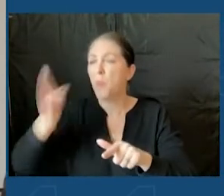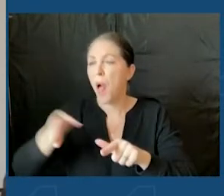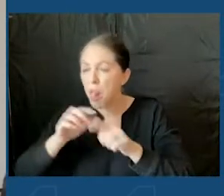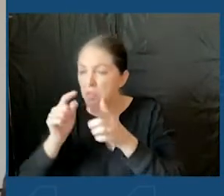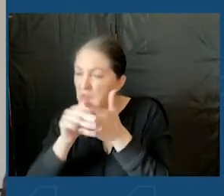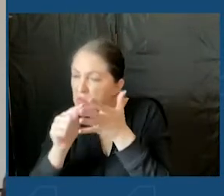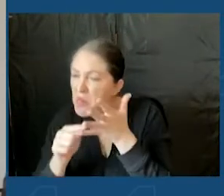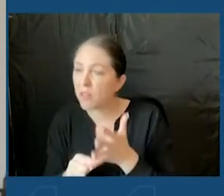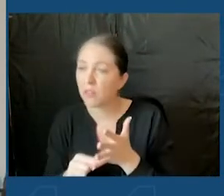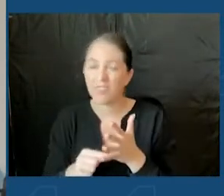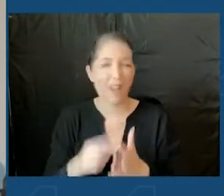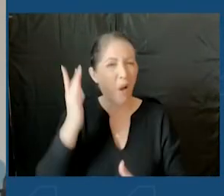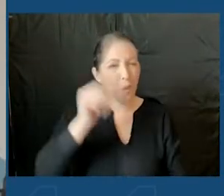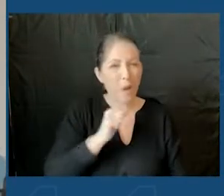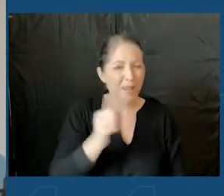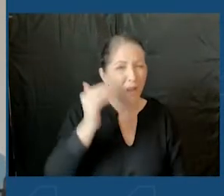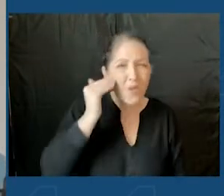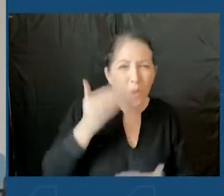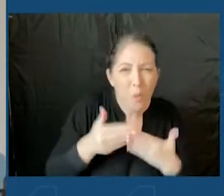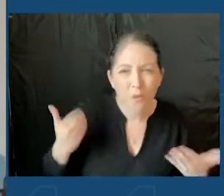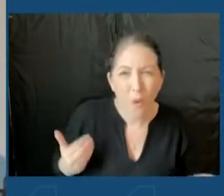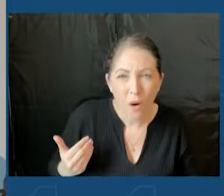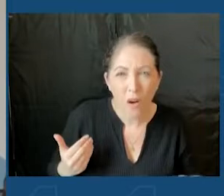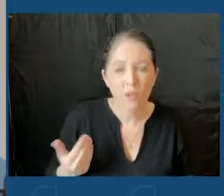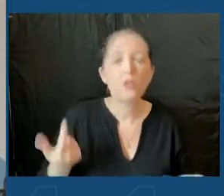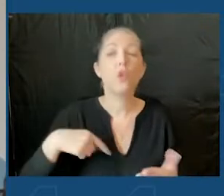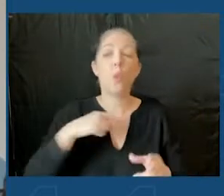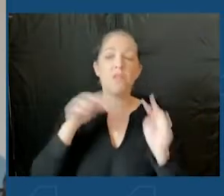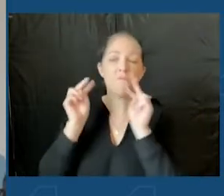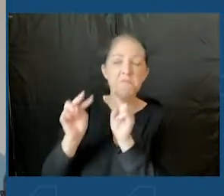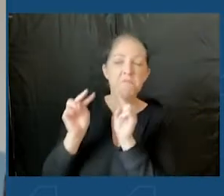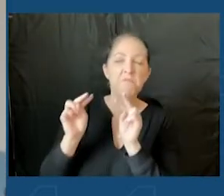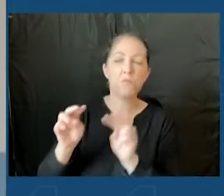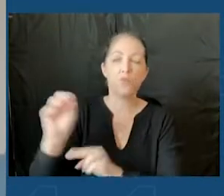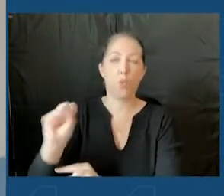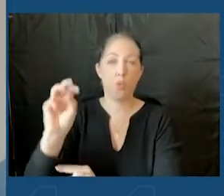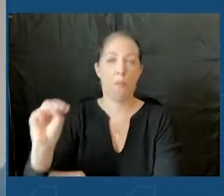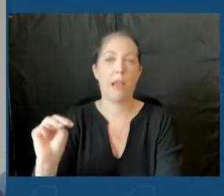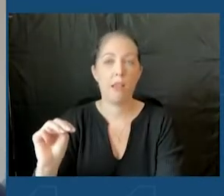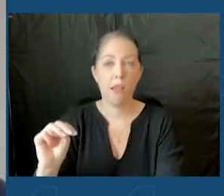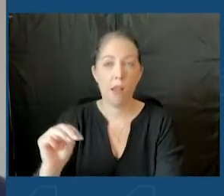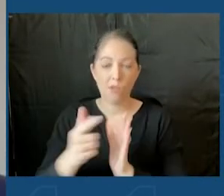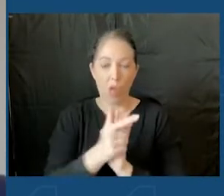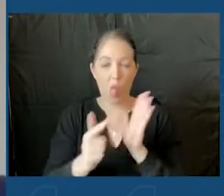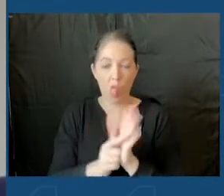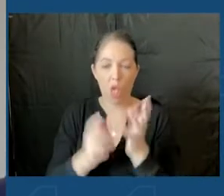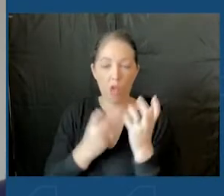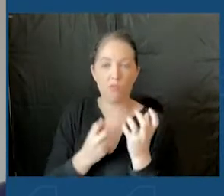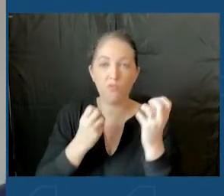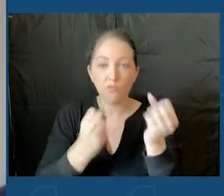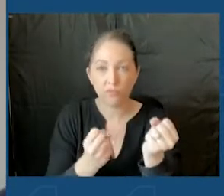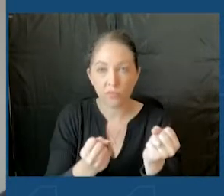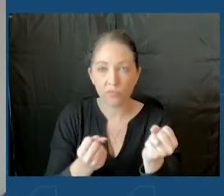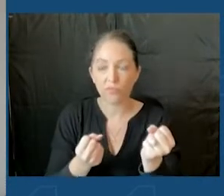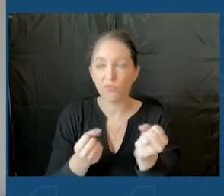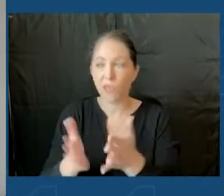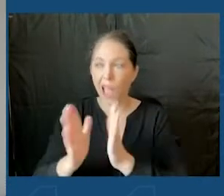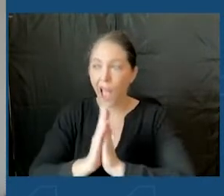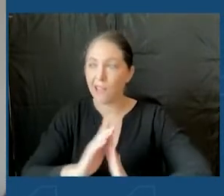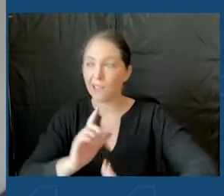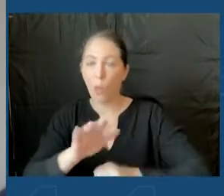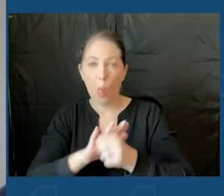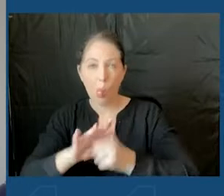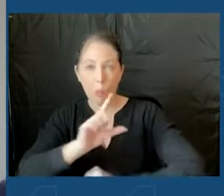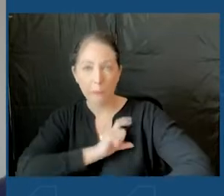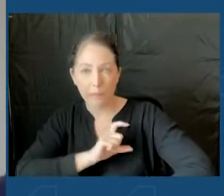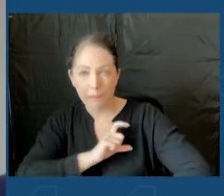we are now looking at social media. We're strengthening our laws. We're empowering our local police departments. And this will not happen